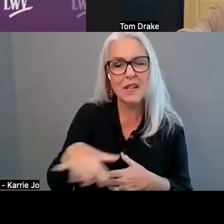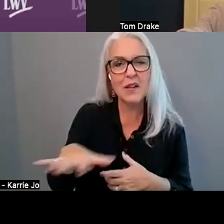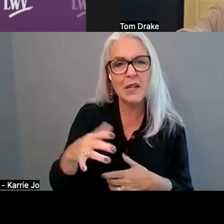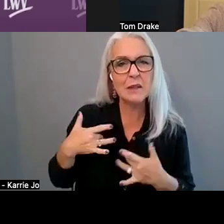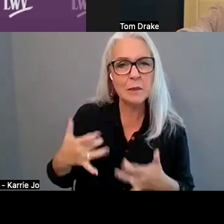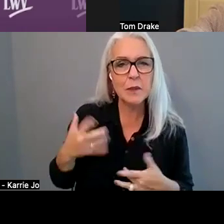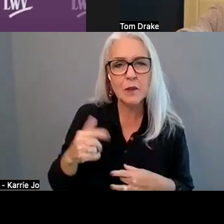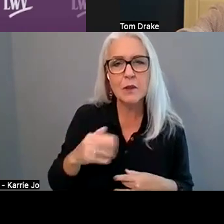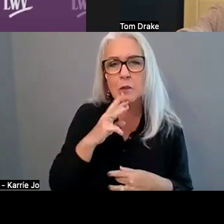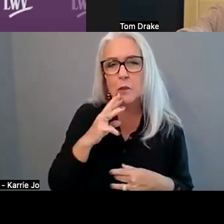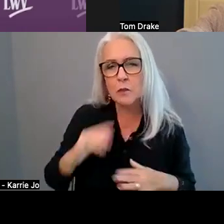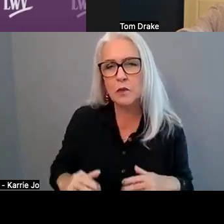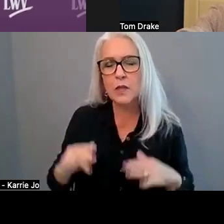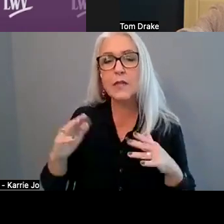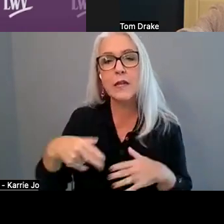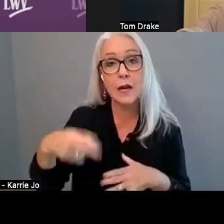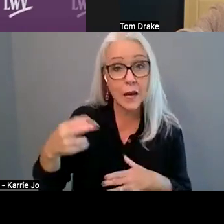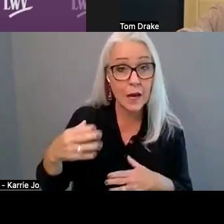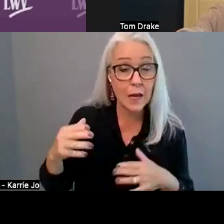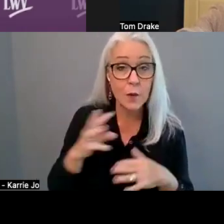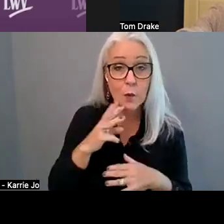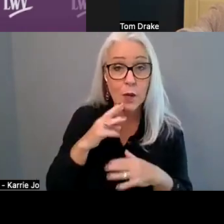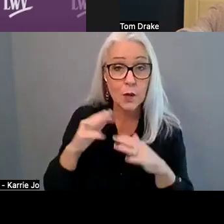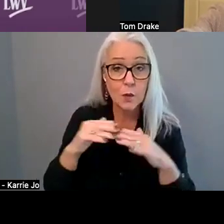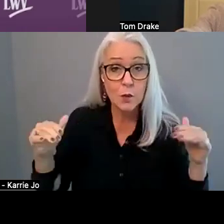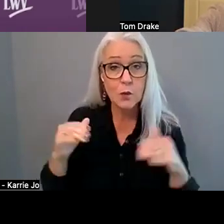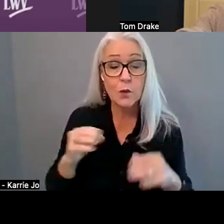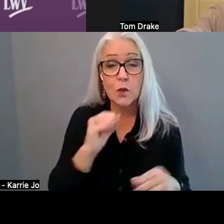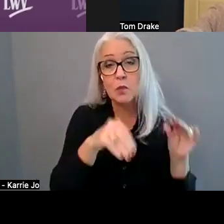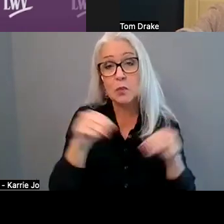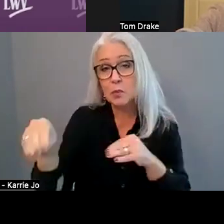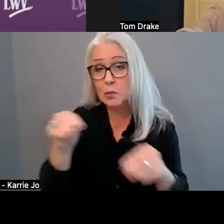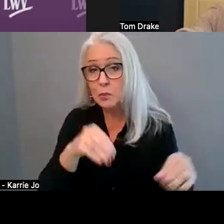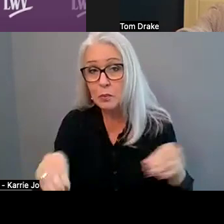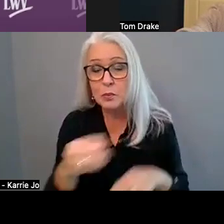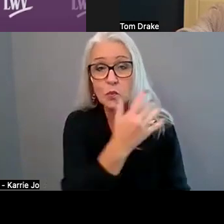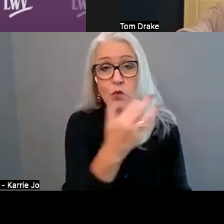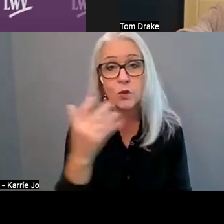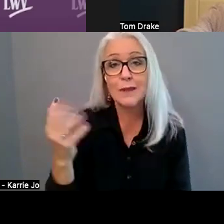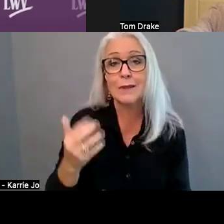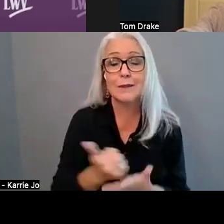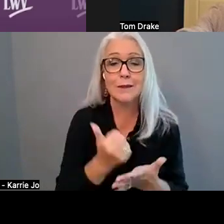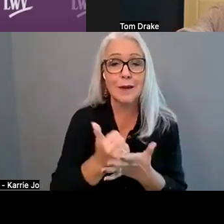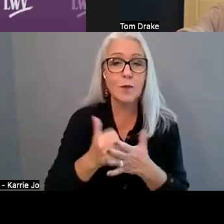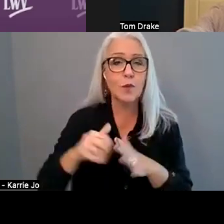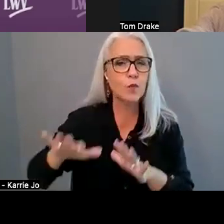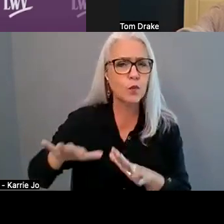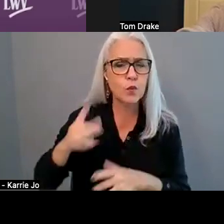high water table. So they planted several trees all through that area that might help alleviate some of the stress of the